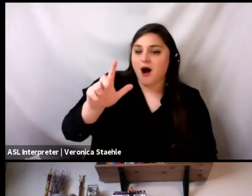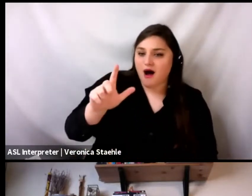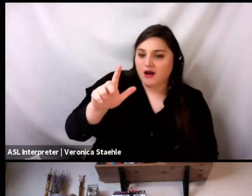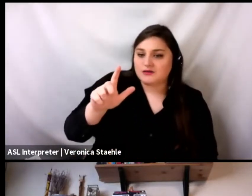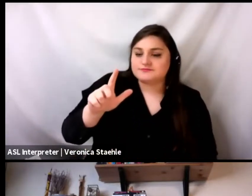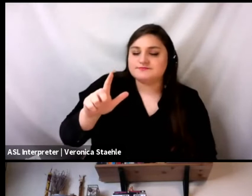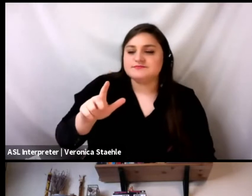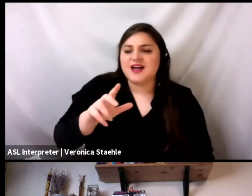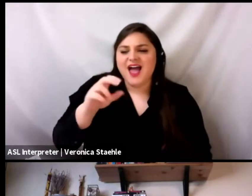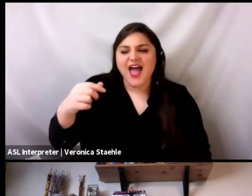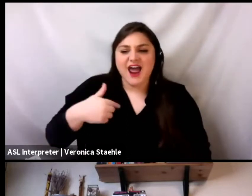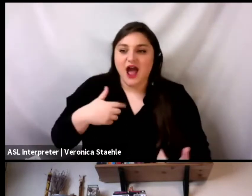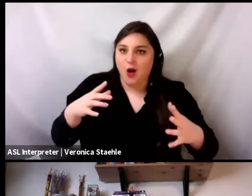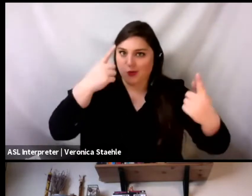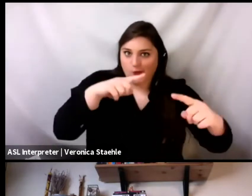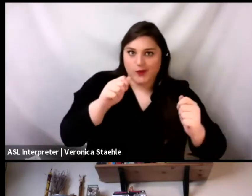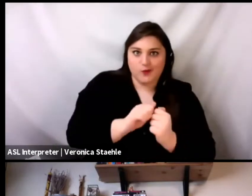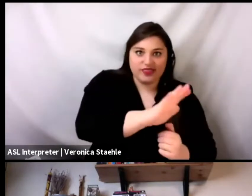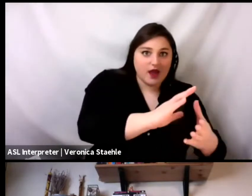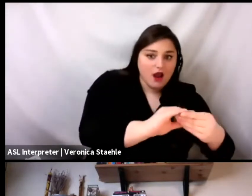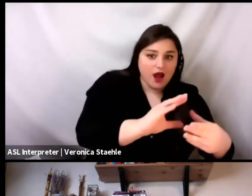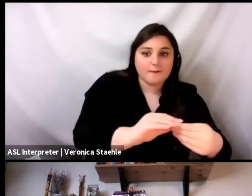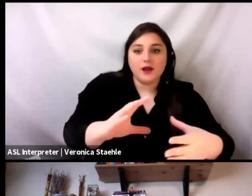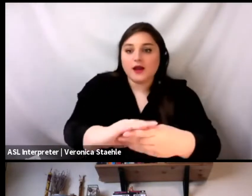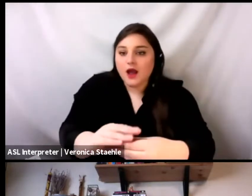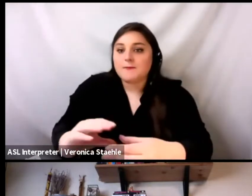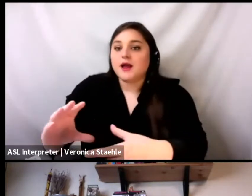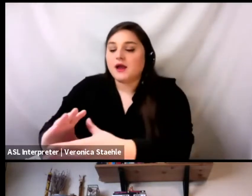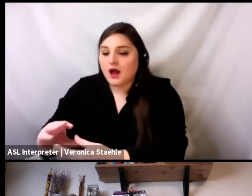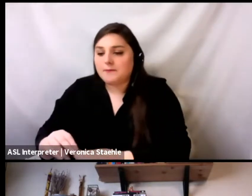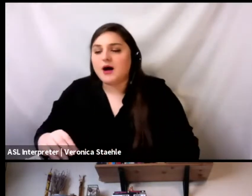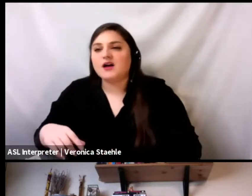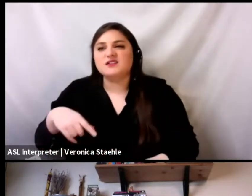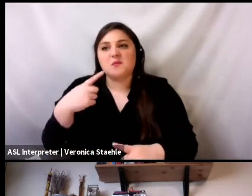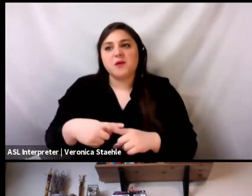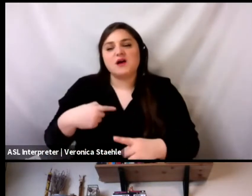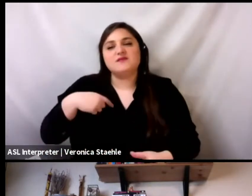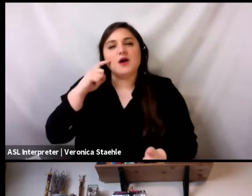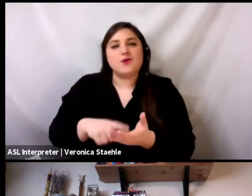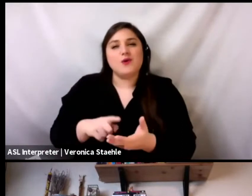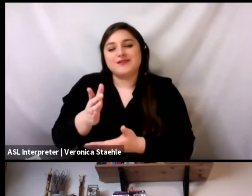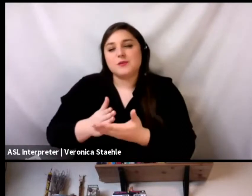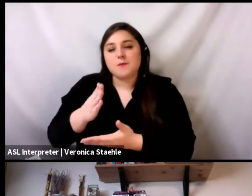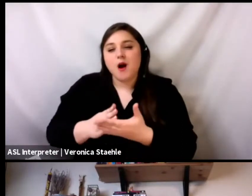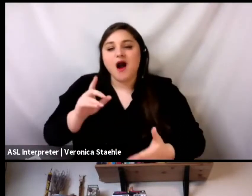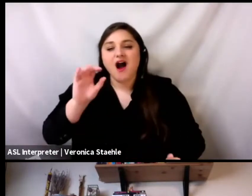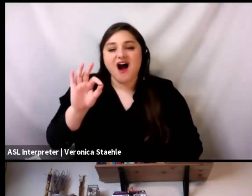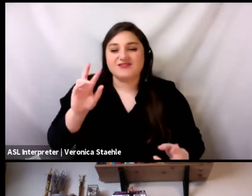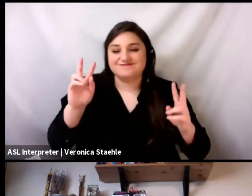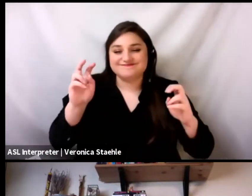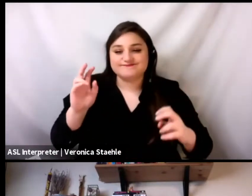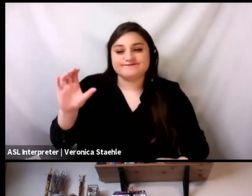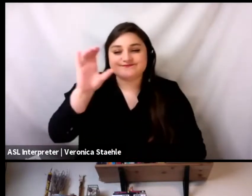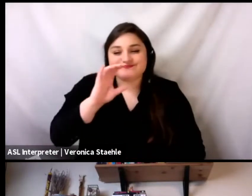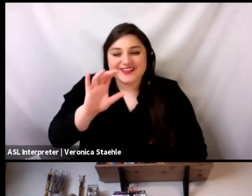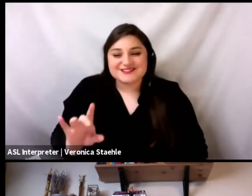what's already have been said. And also there's an aspect of discover, if I'll be discoverable or not.